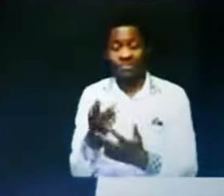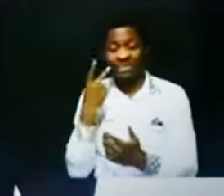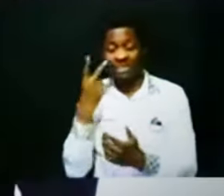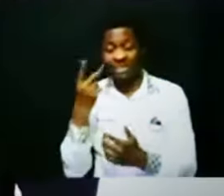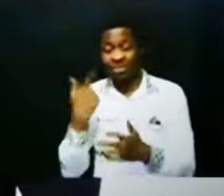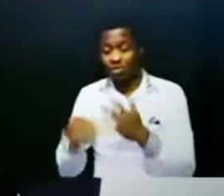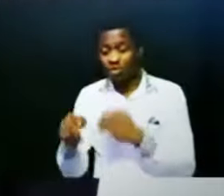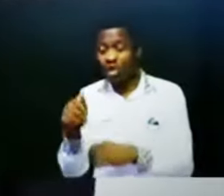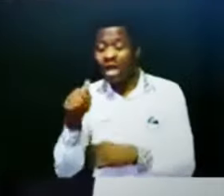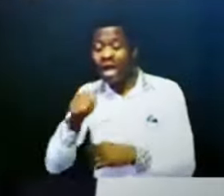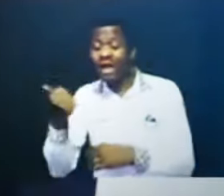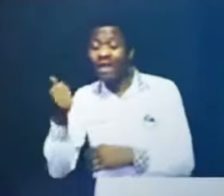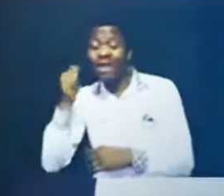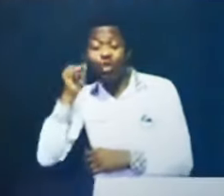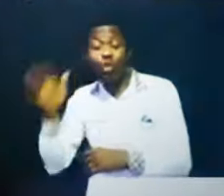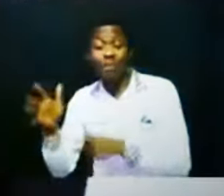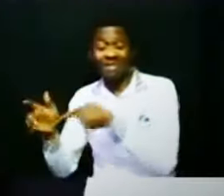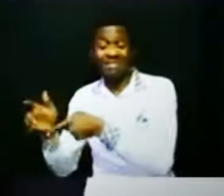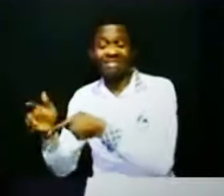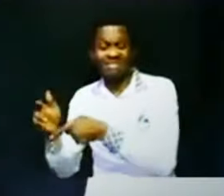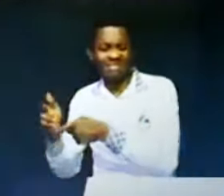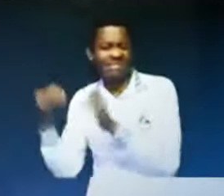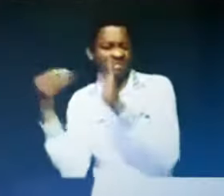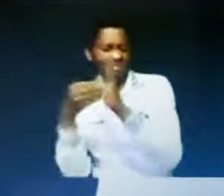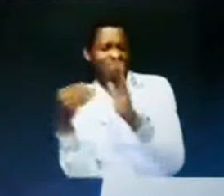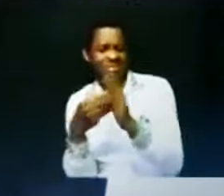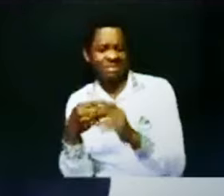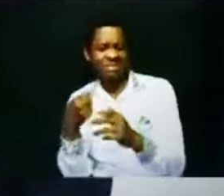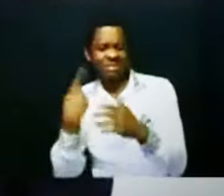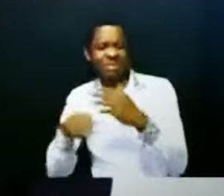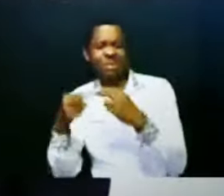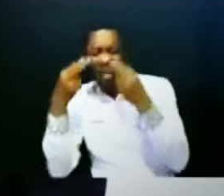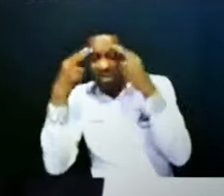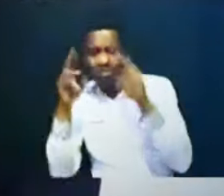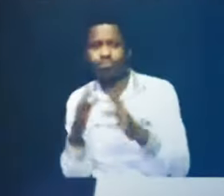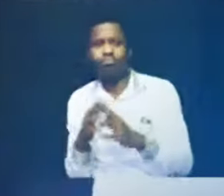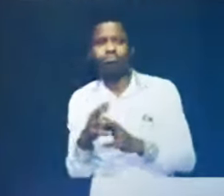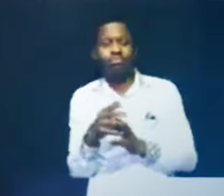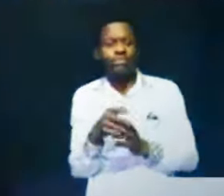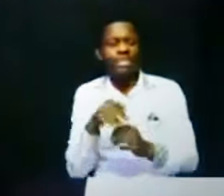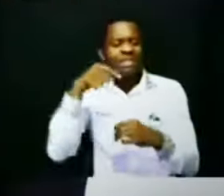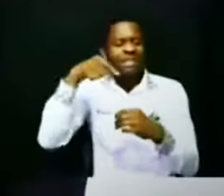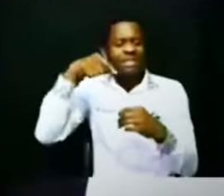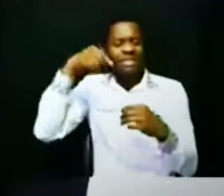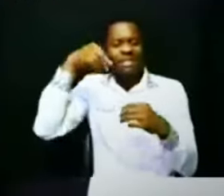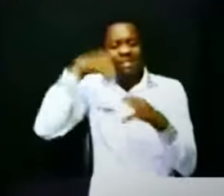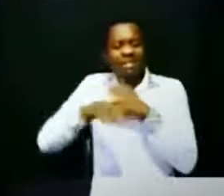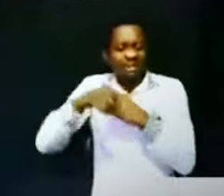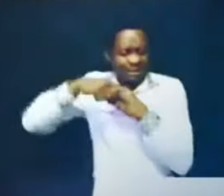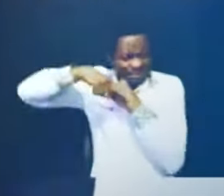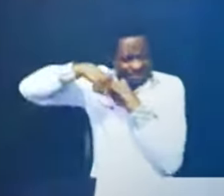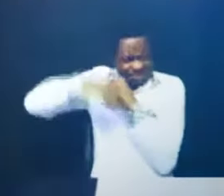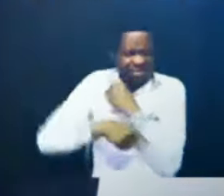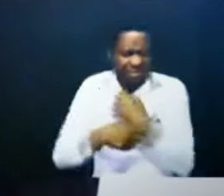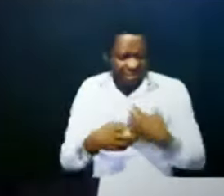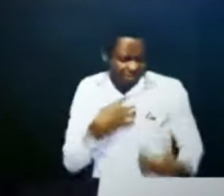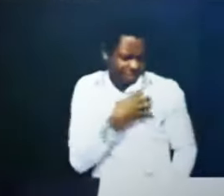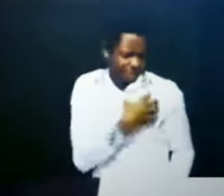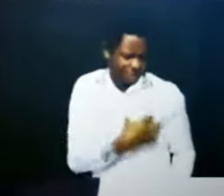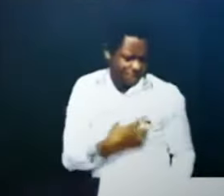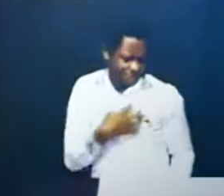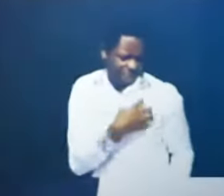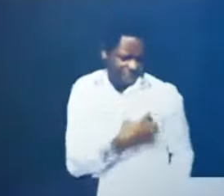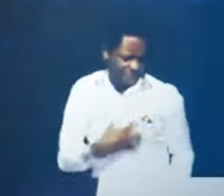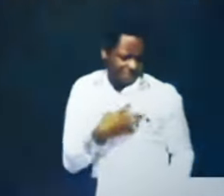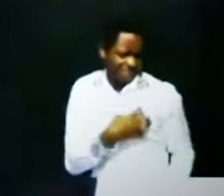nia ne kura no eye no Hana no nia ekowiewie no. In her deep anguish, Hannah prayed to the Lord,